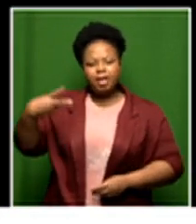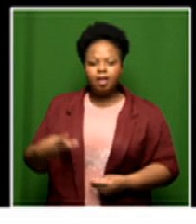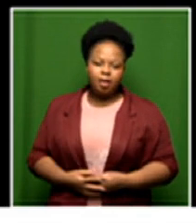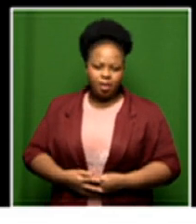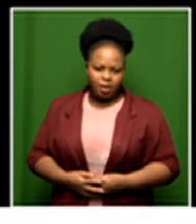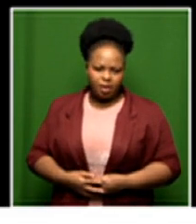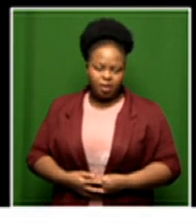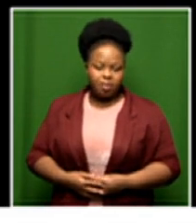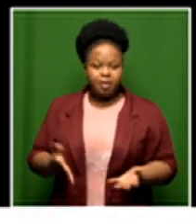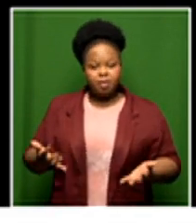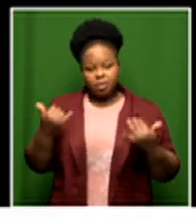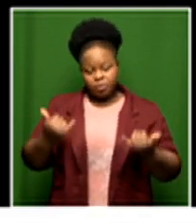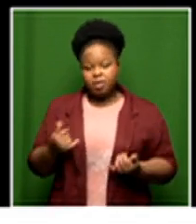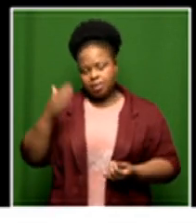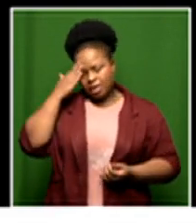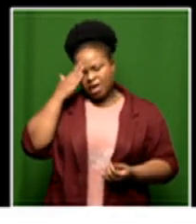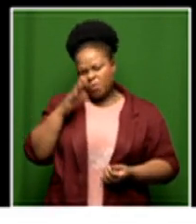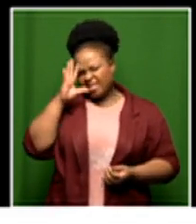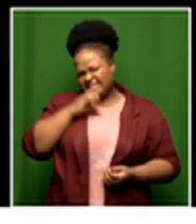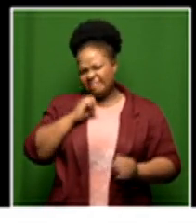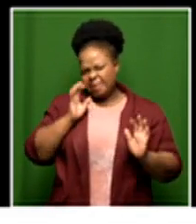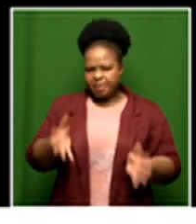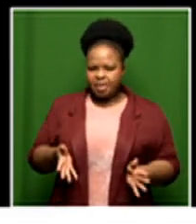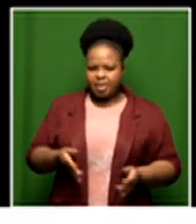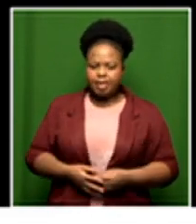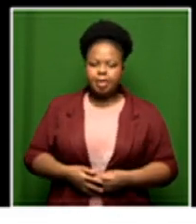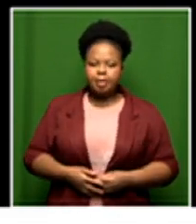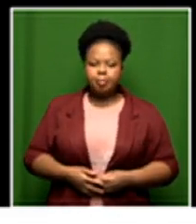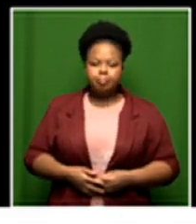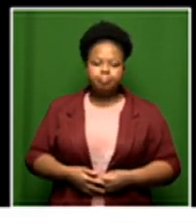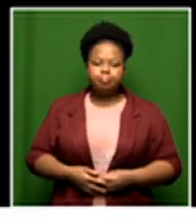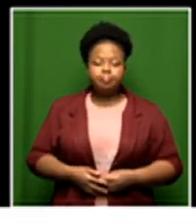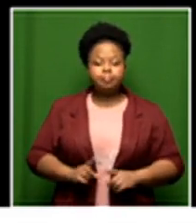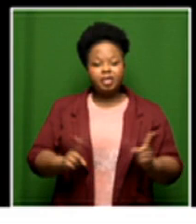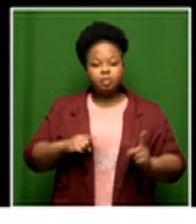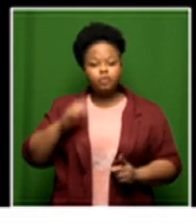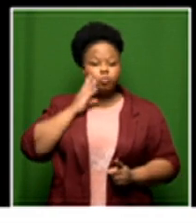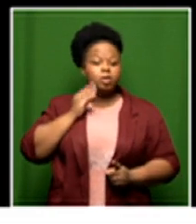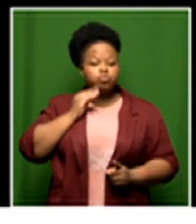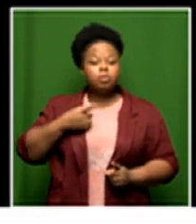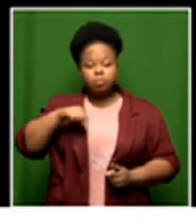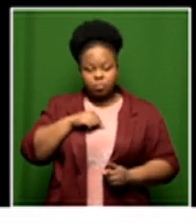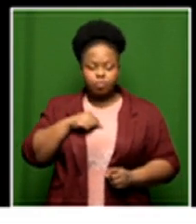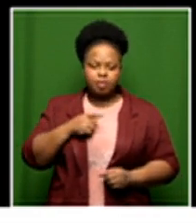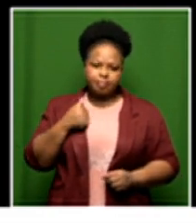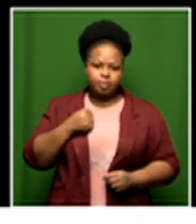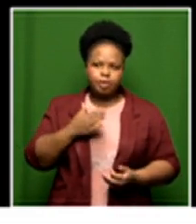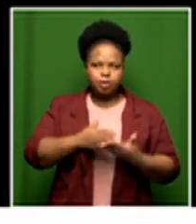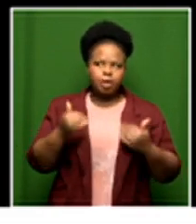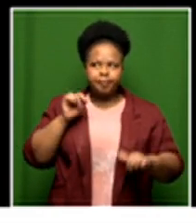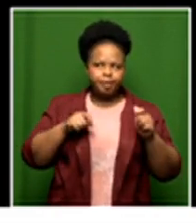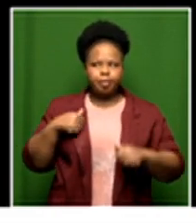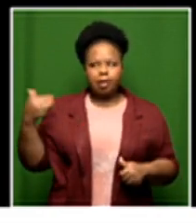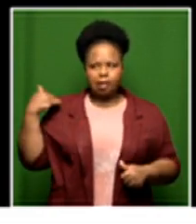future, remember, this is just speculation, but this is from our experience. Otherwise, I will have people on my